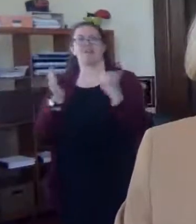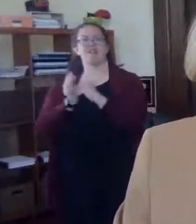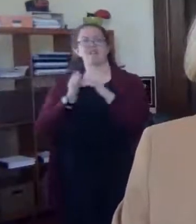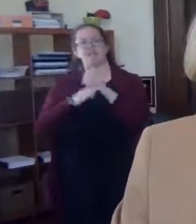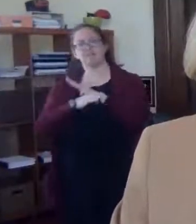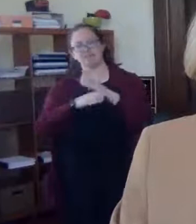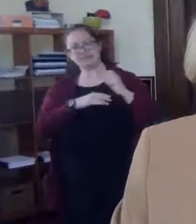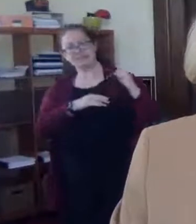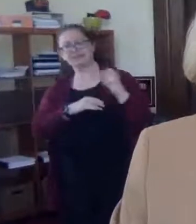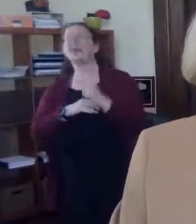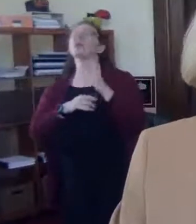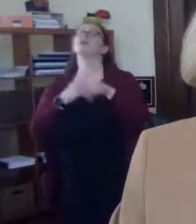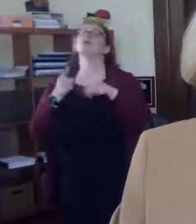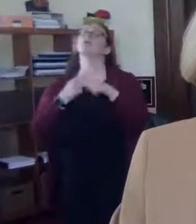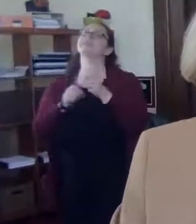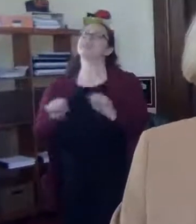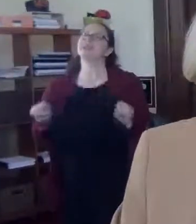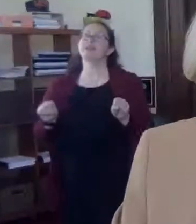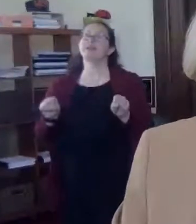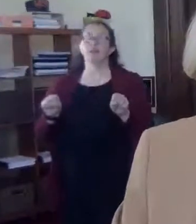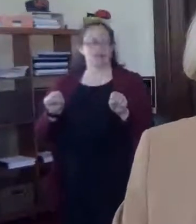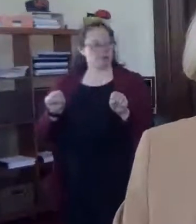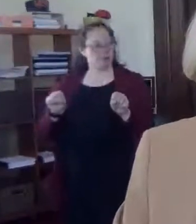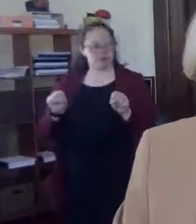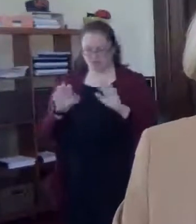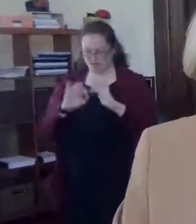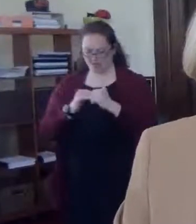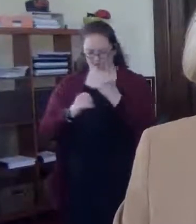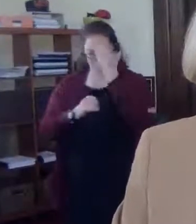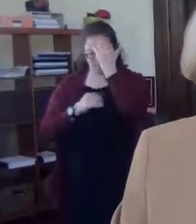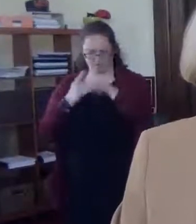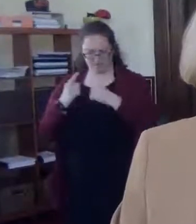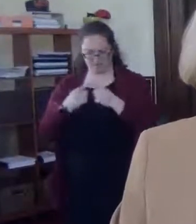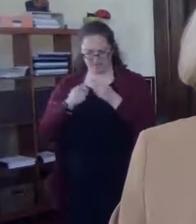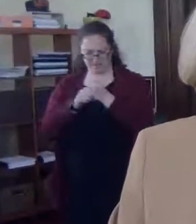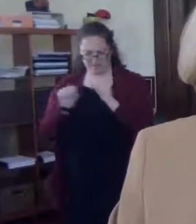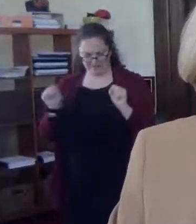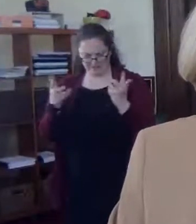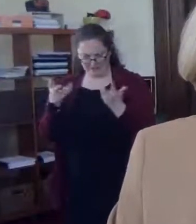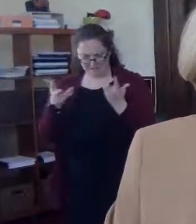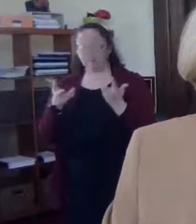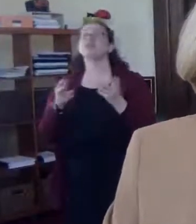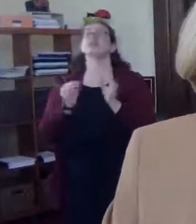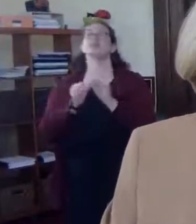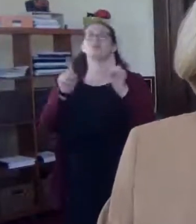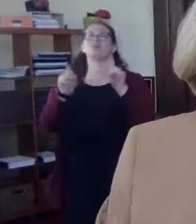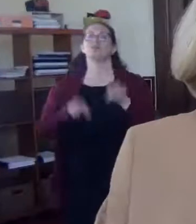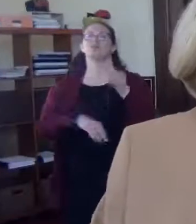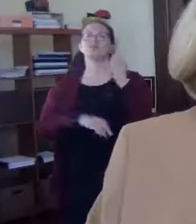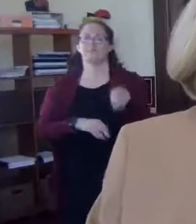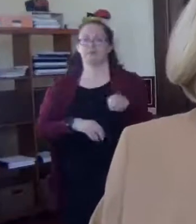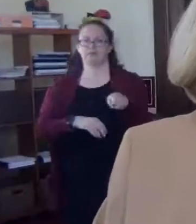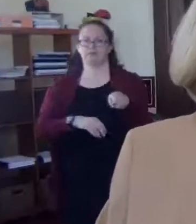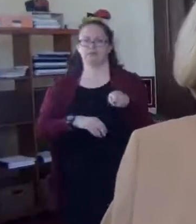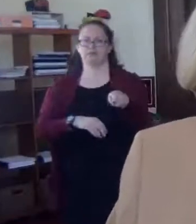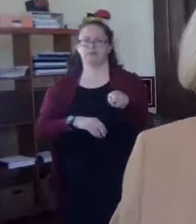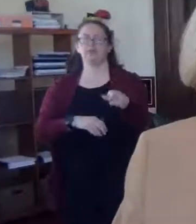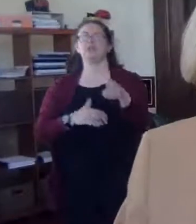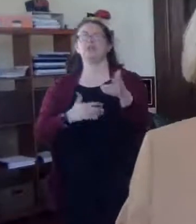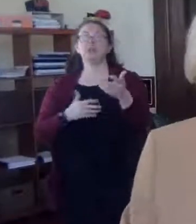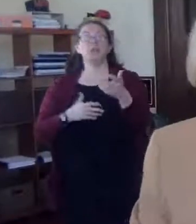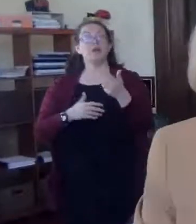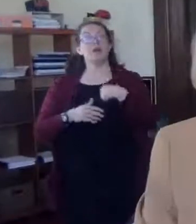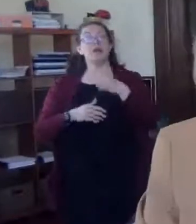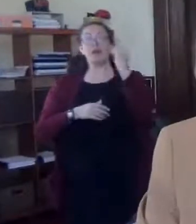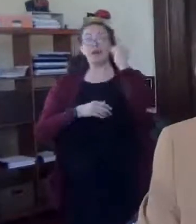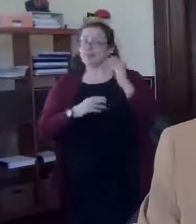things that you have to reopen your economy is more testing. And, we would be doing a lot more testing now